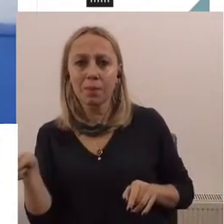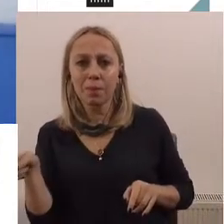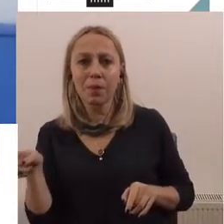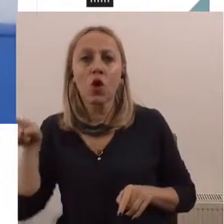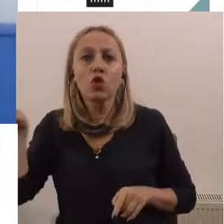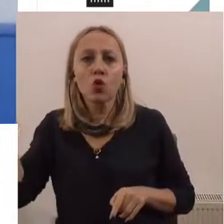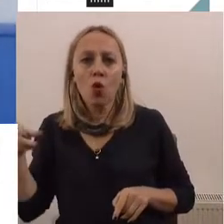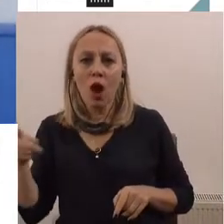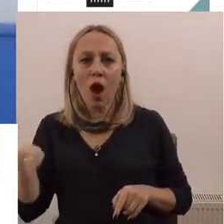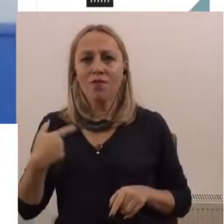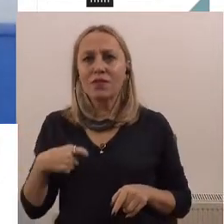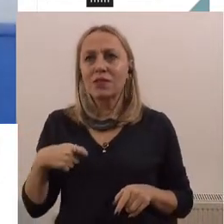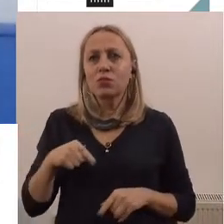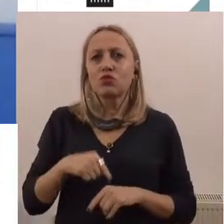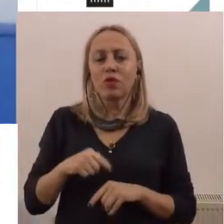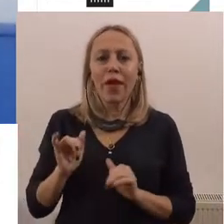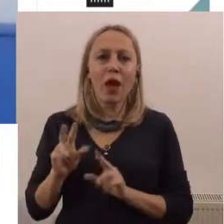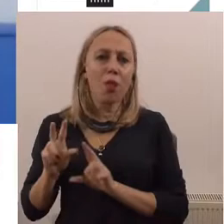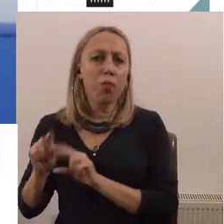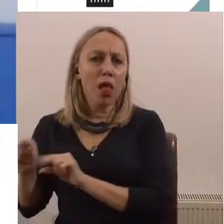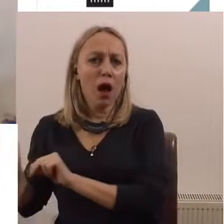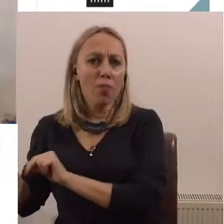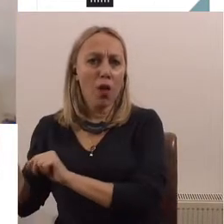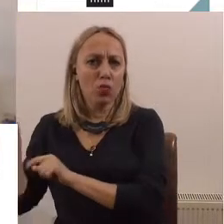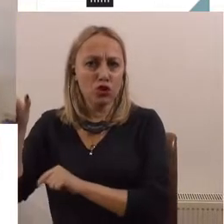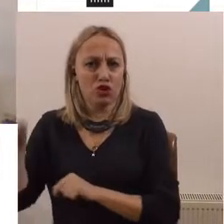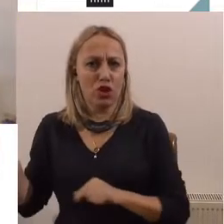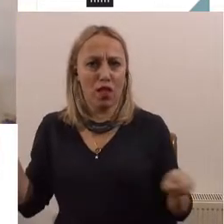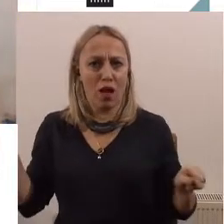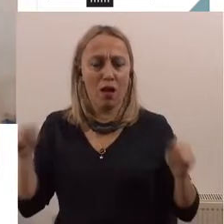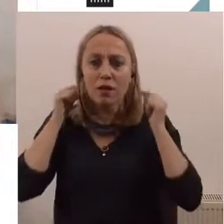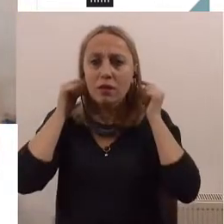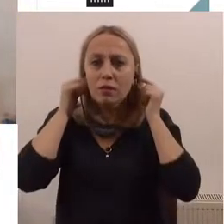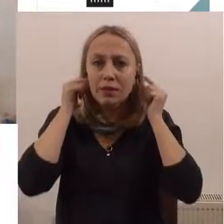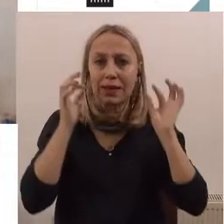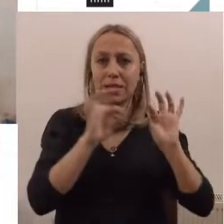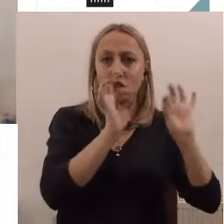how you feel, well-being. Mm-hmm. Art and well-being,